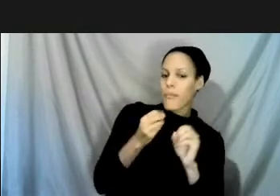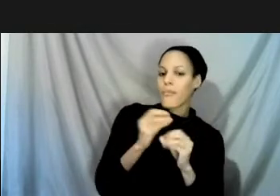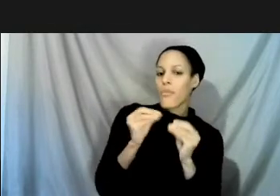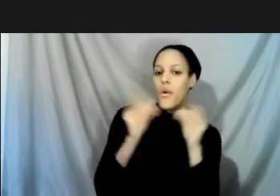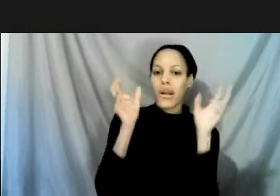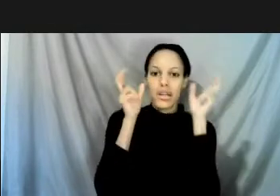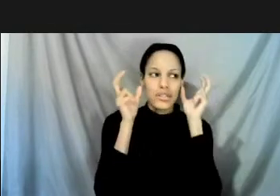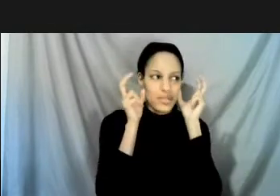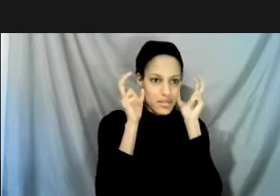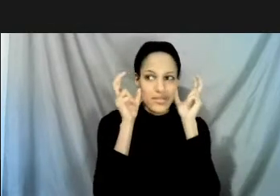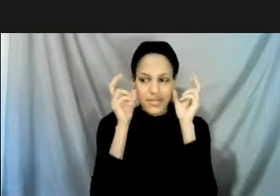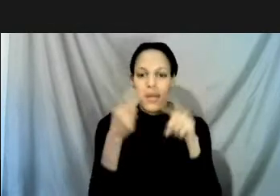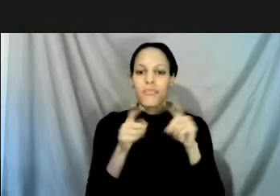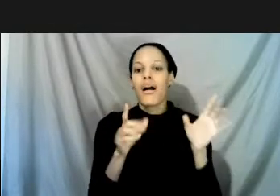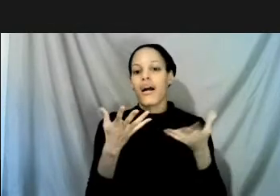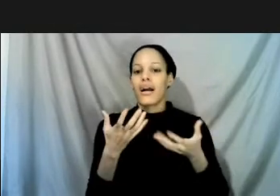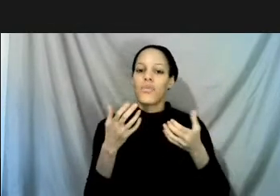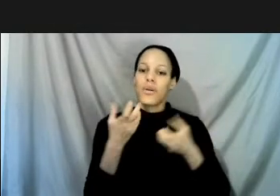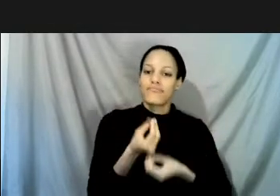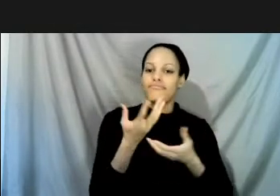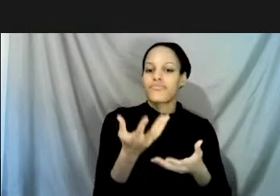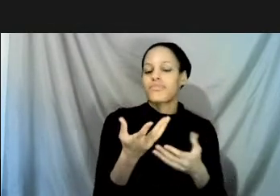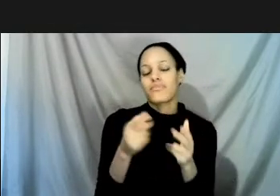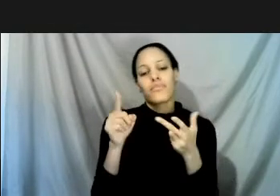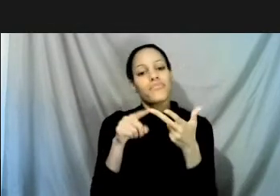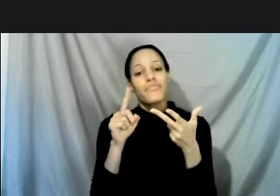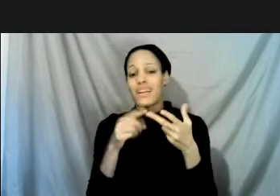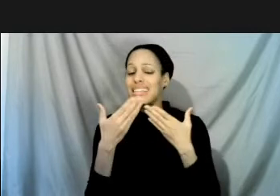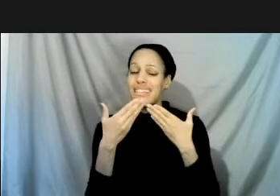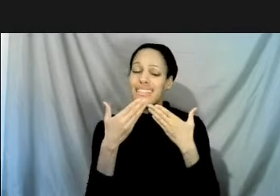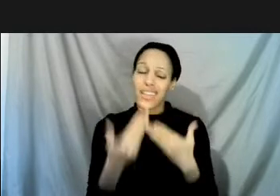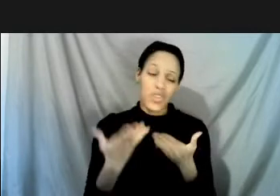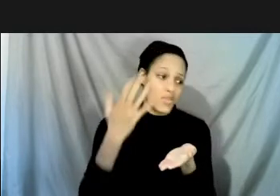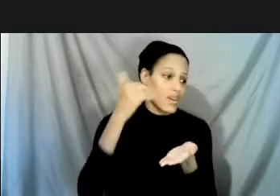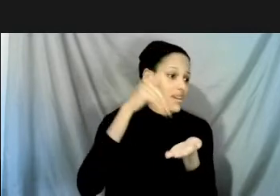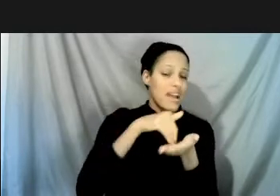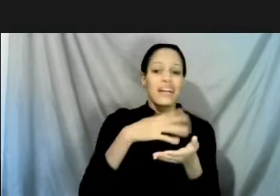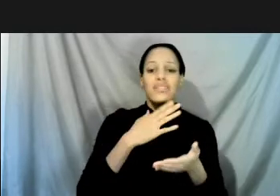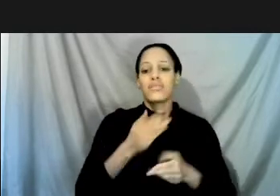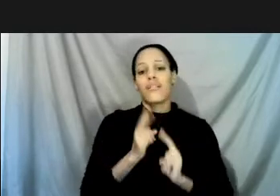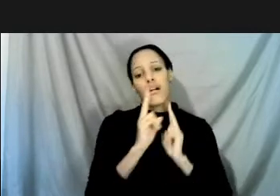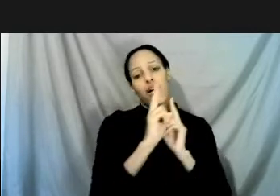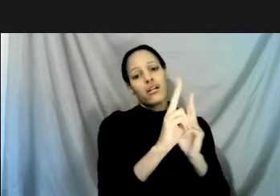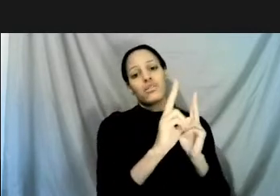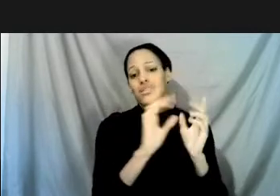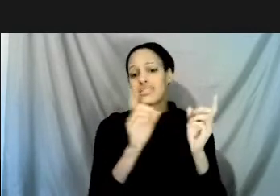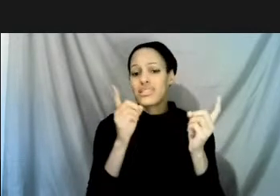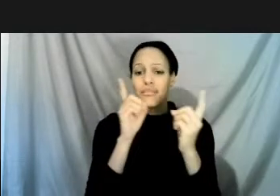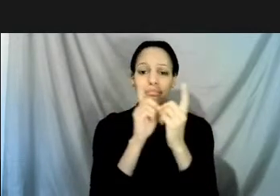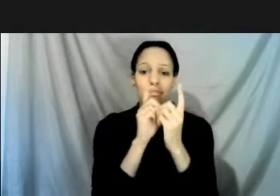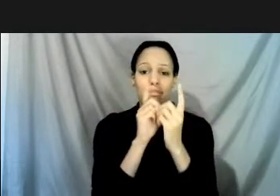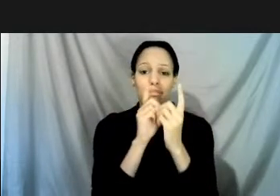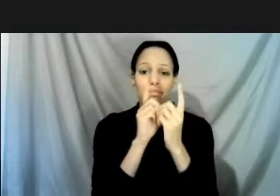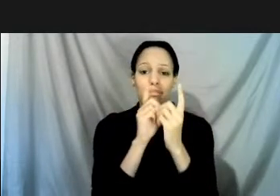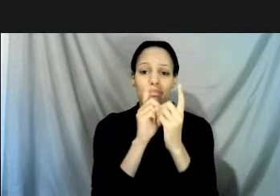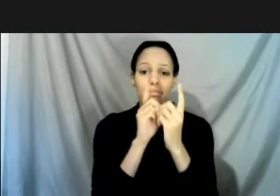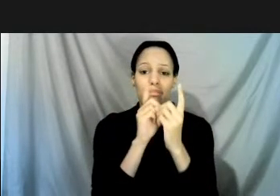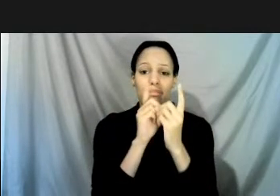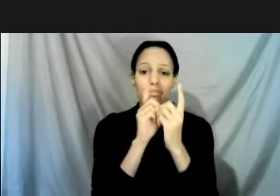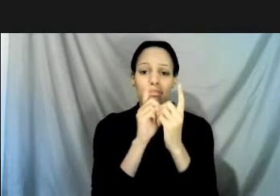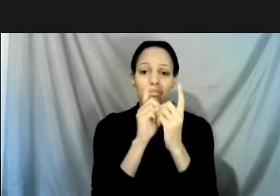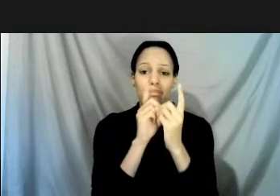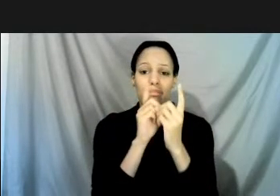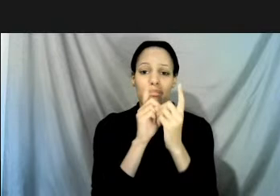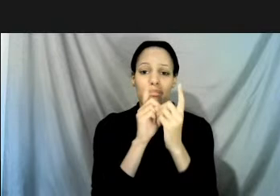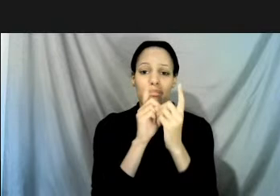that are just passing and say also just thank you. And it's my honor to meet you, Sharron. Oh, and Sandra. Nice to meet